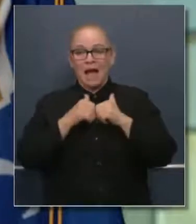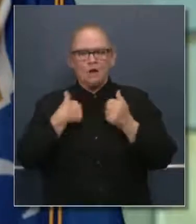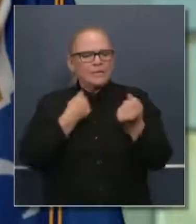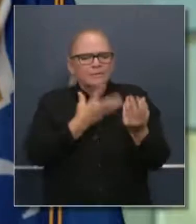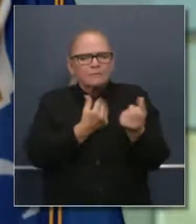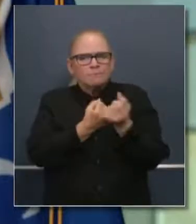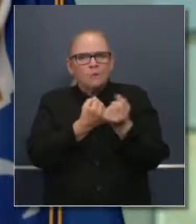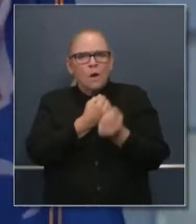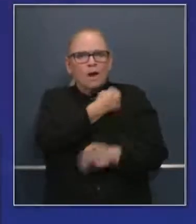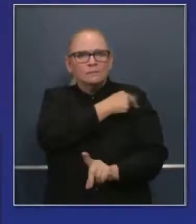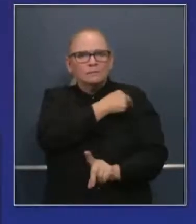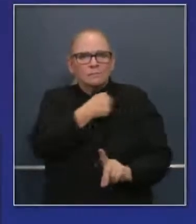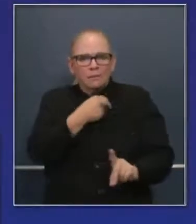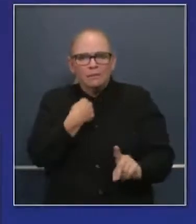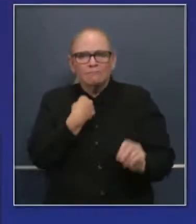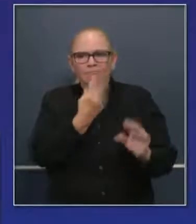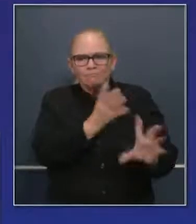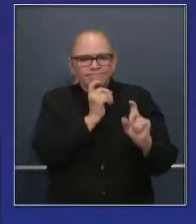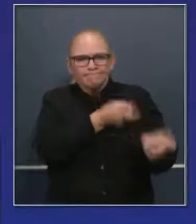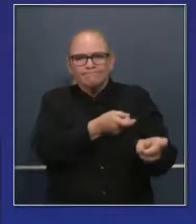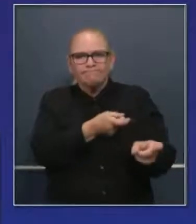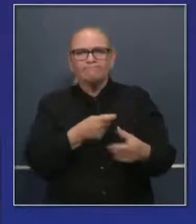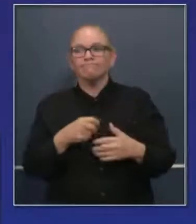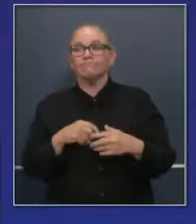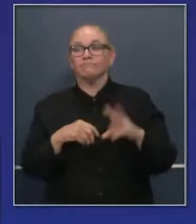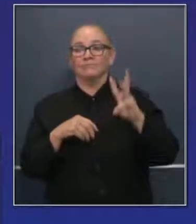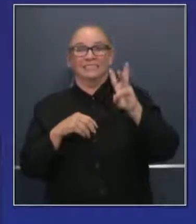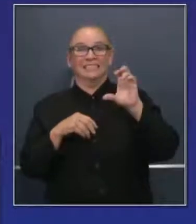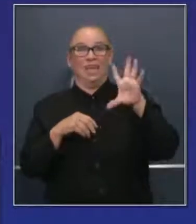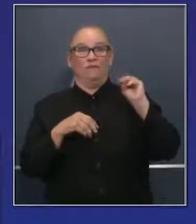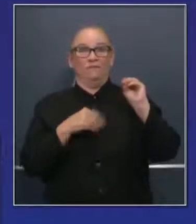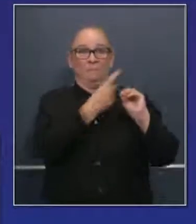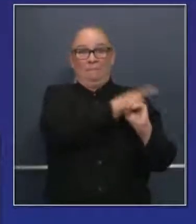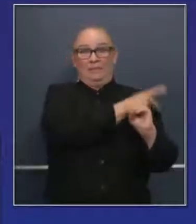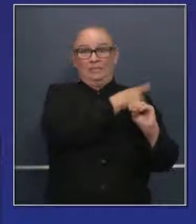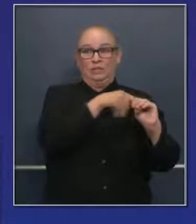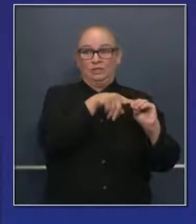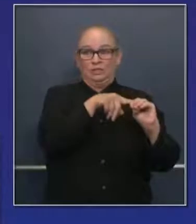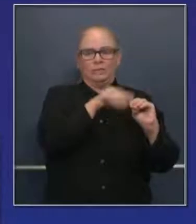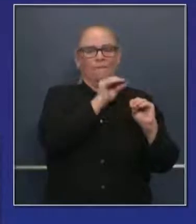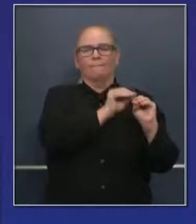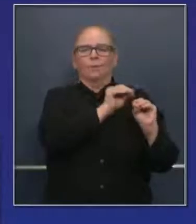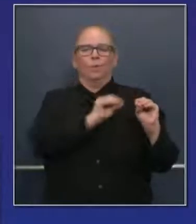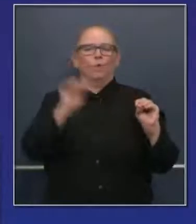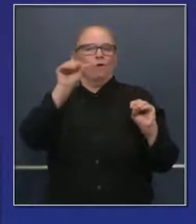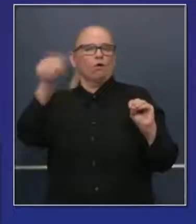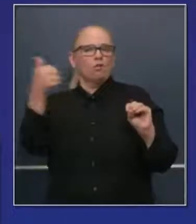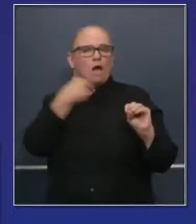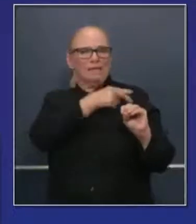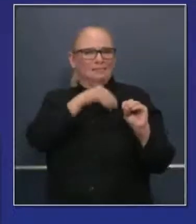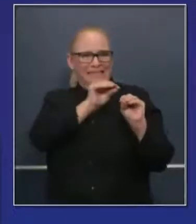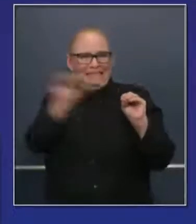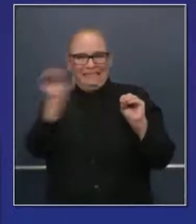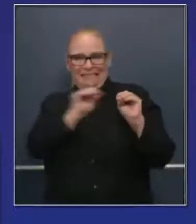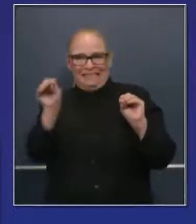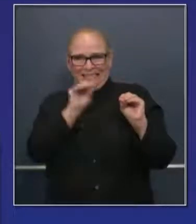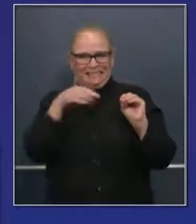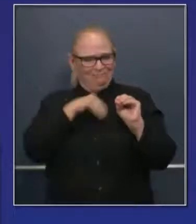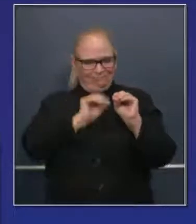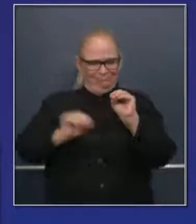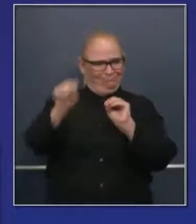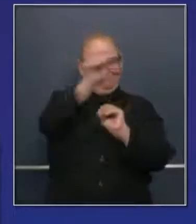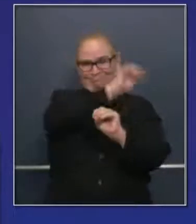system. Over 650 patients were moved out of Imperial County hospitals into surrounding and